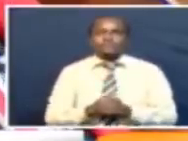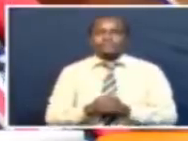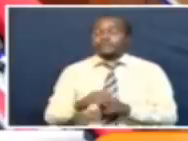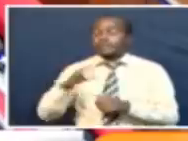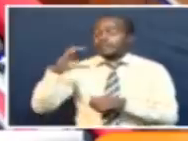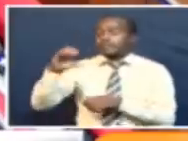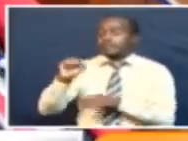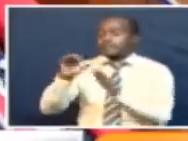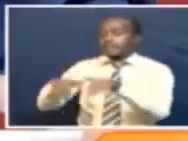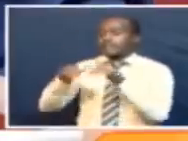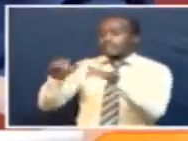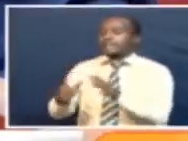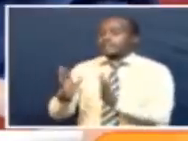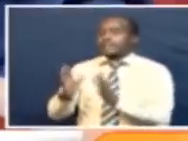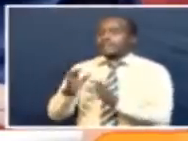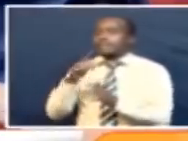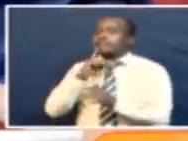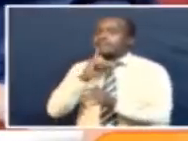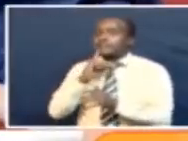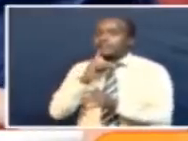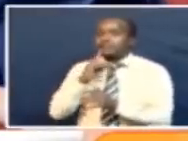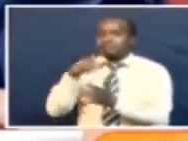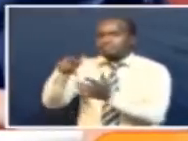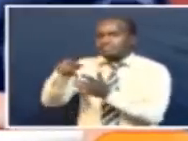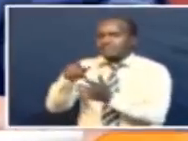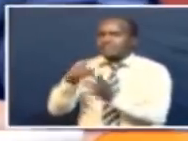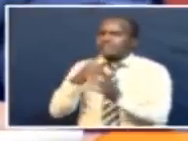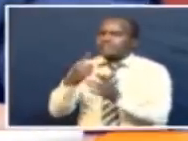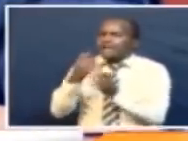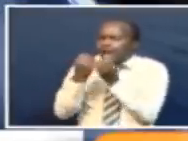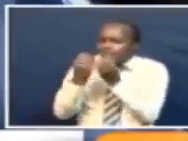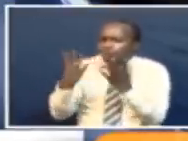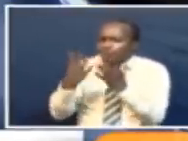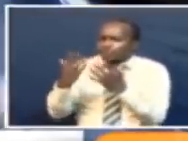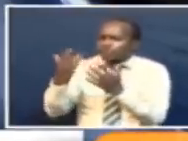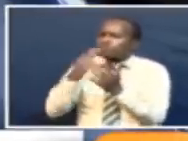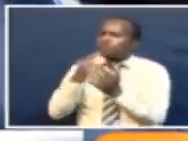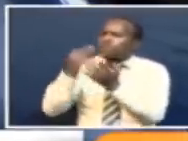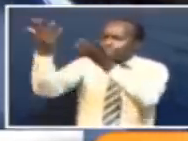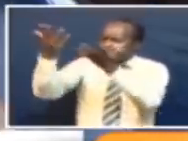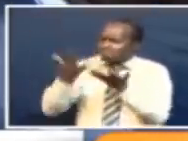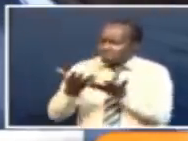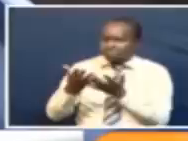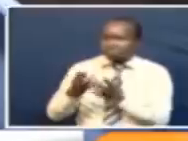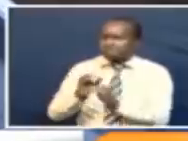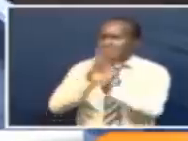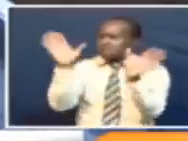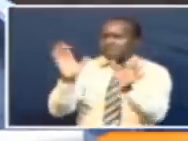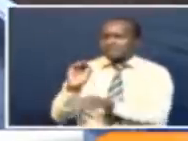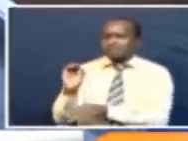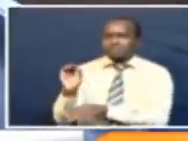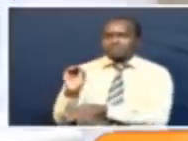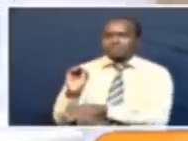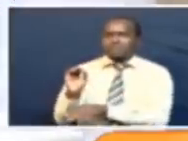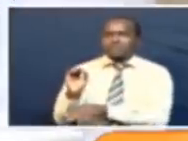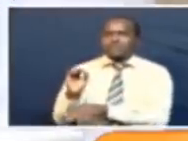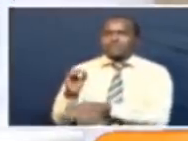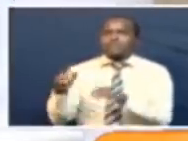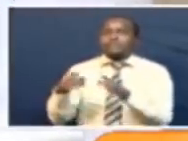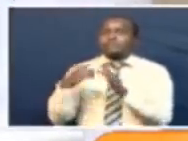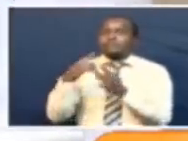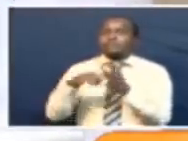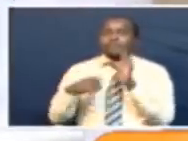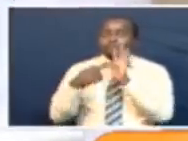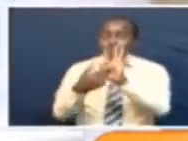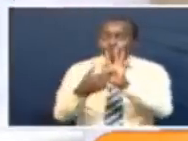told the committee that the Gazette notice did not specify the amount of sugar importers were to bring into the country. What even shocked the committee was